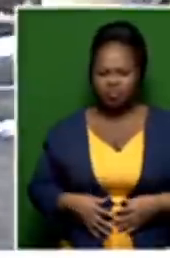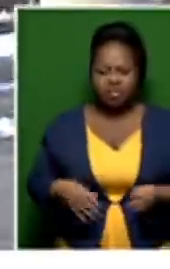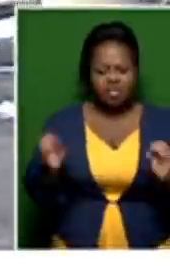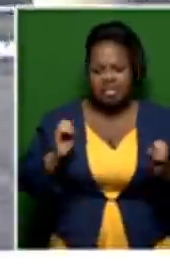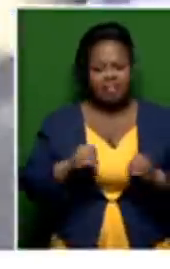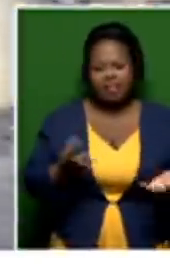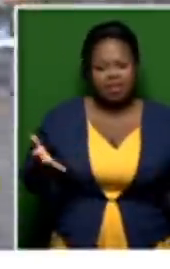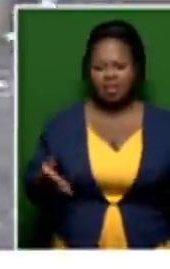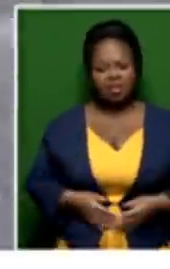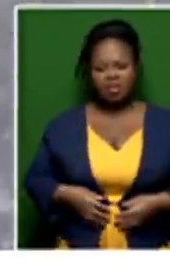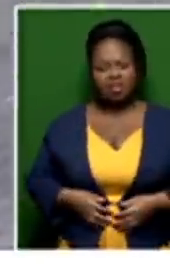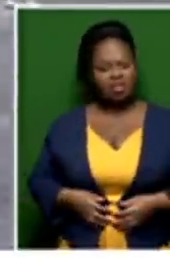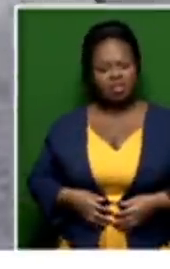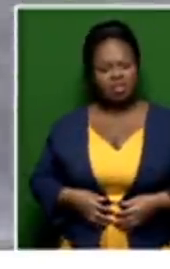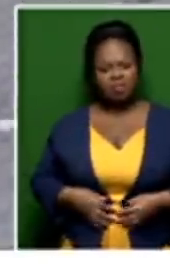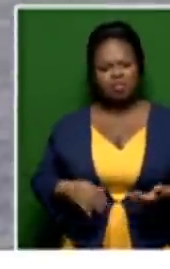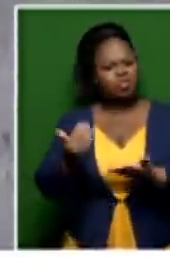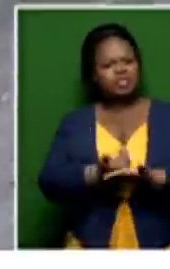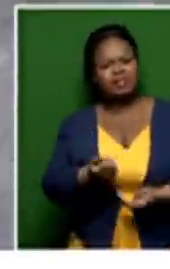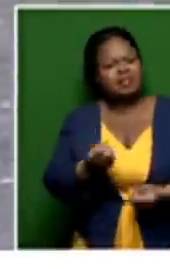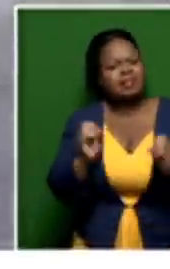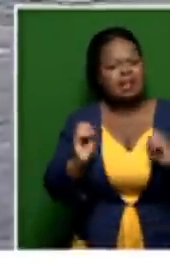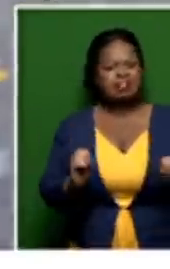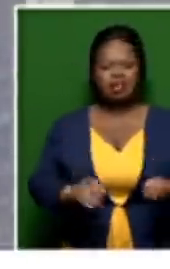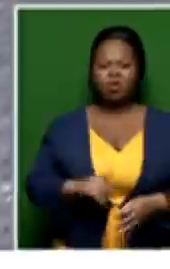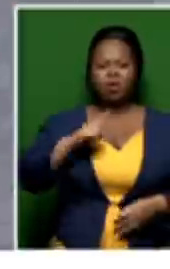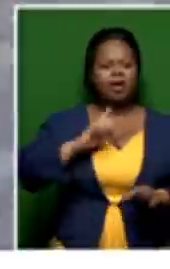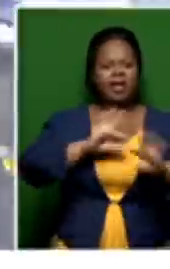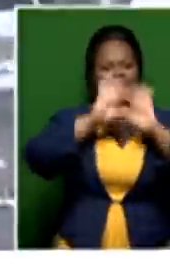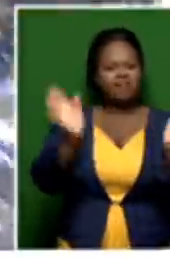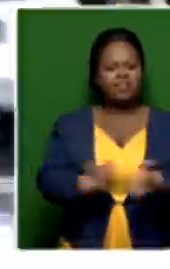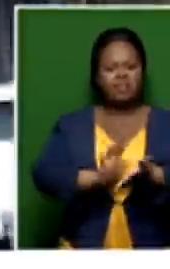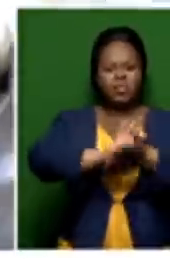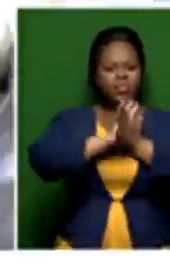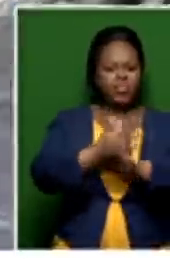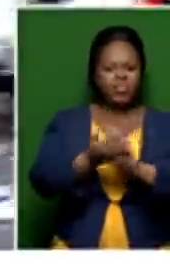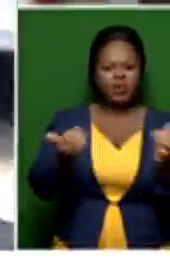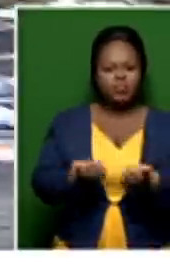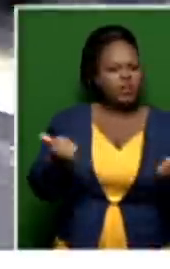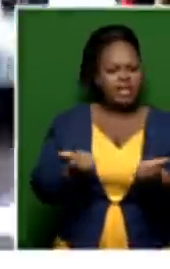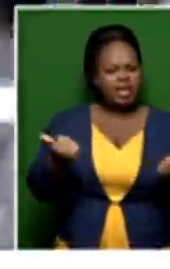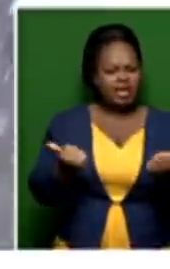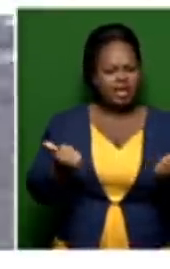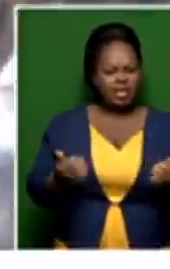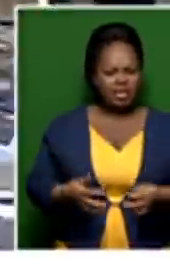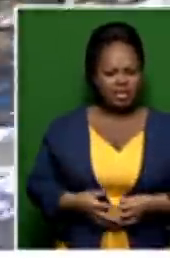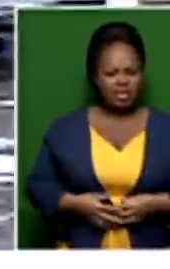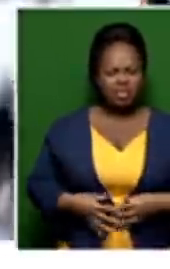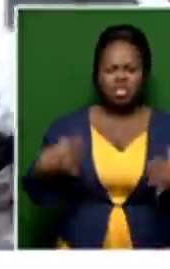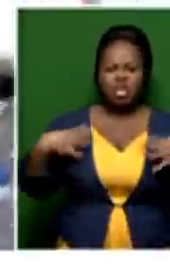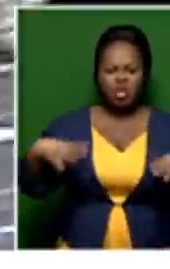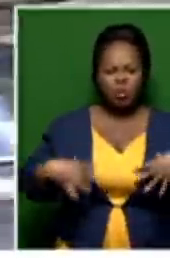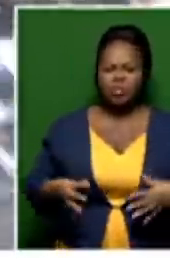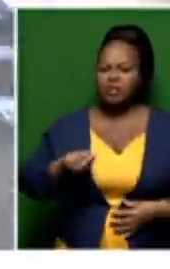nothing left to salvage here. There is nothing left to salvage here because everything has been taken.